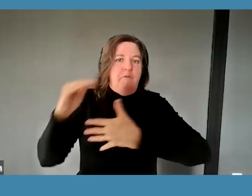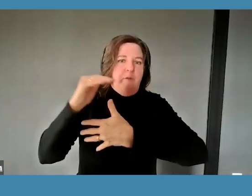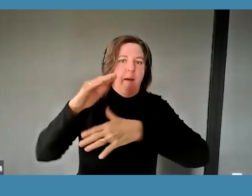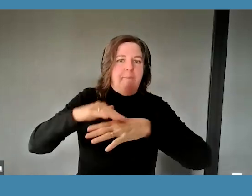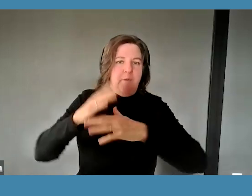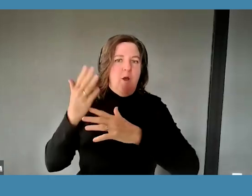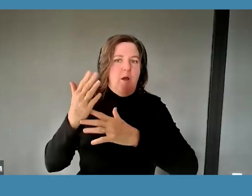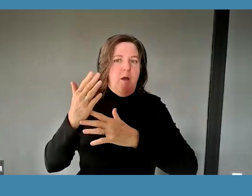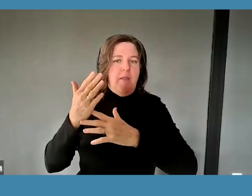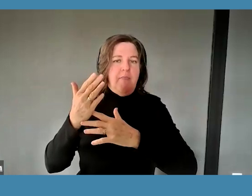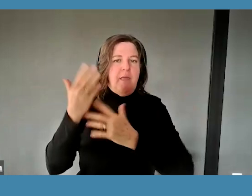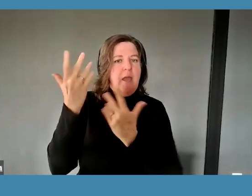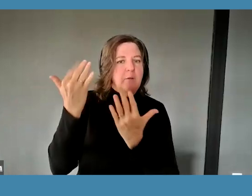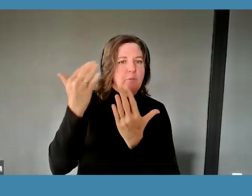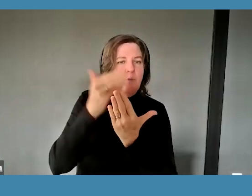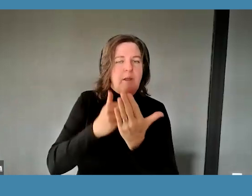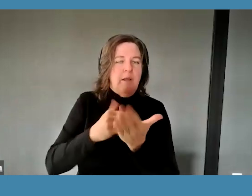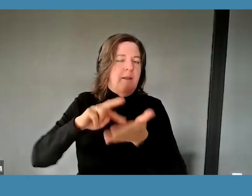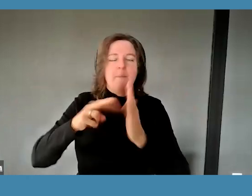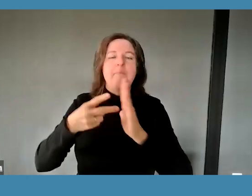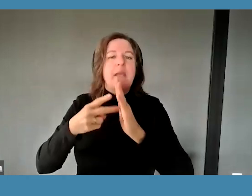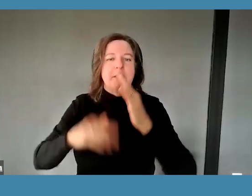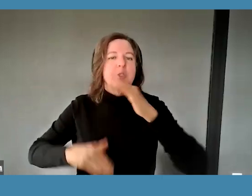to closer to rank 8.